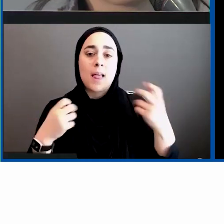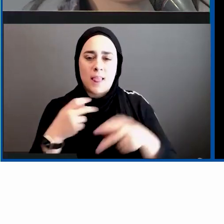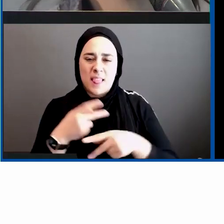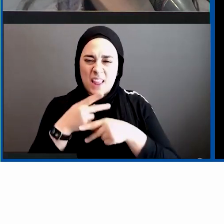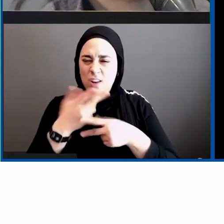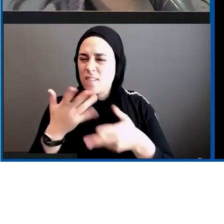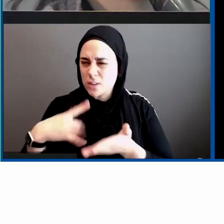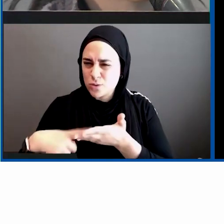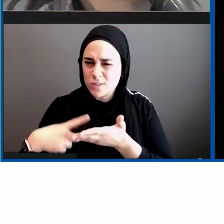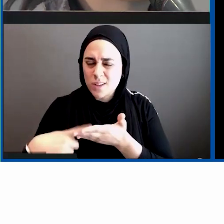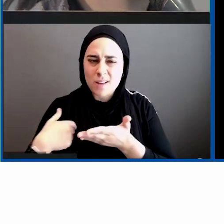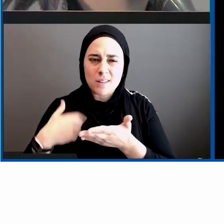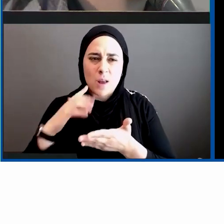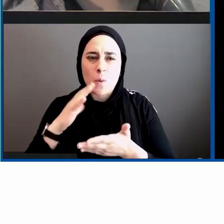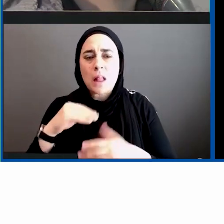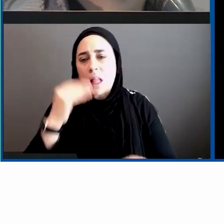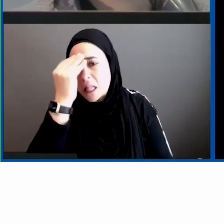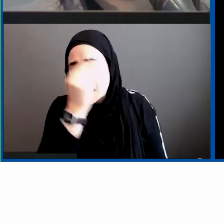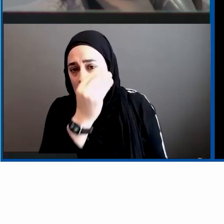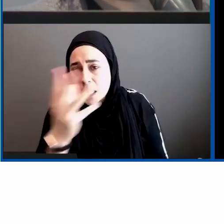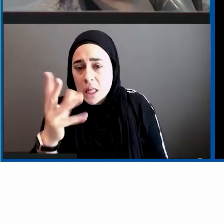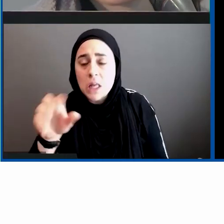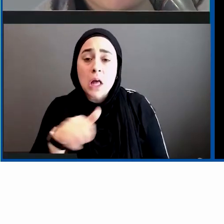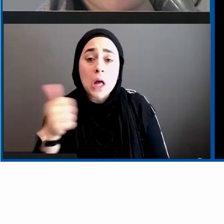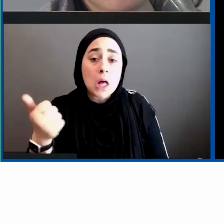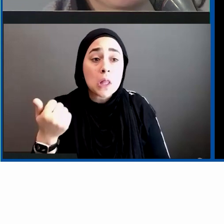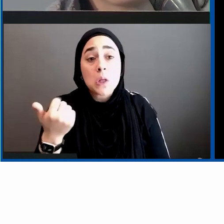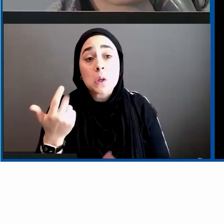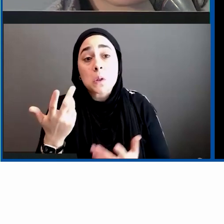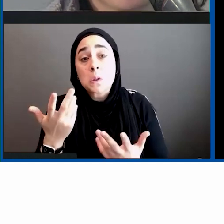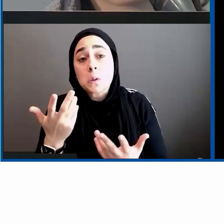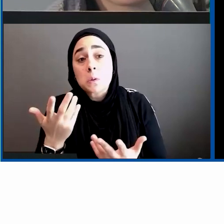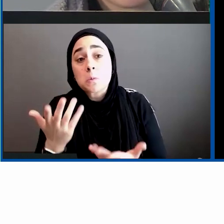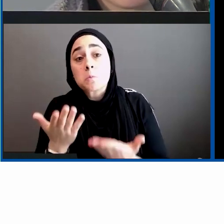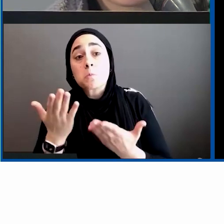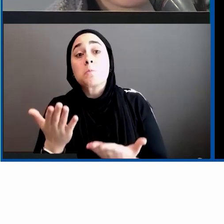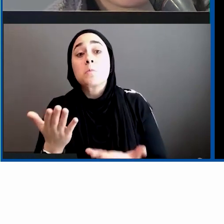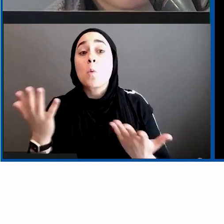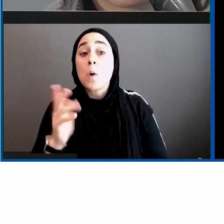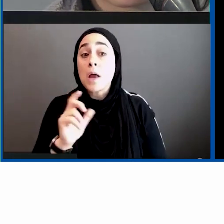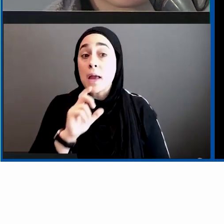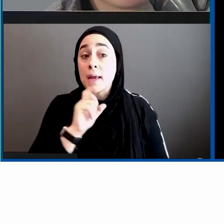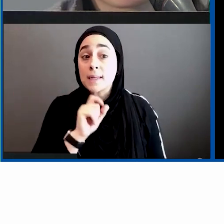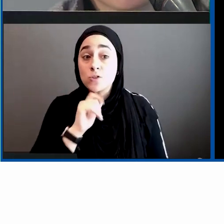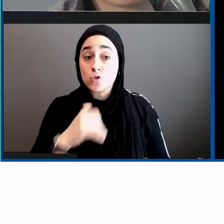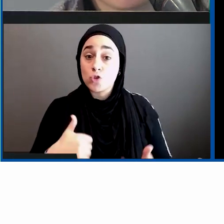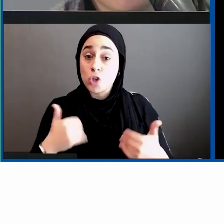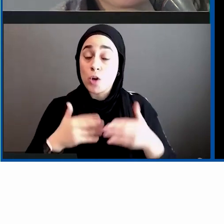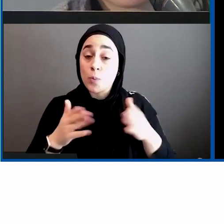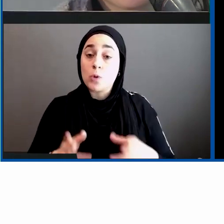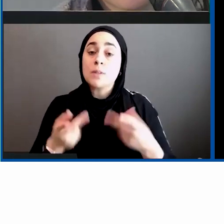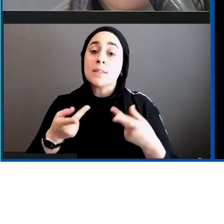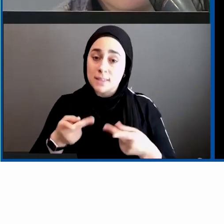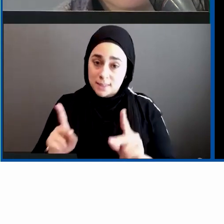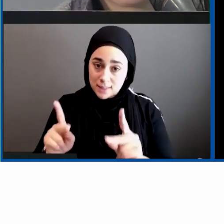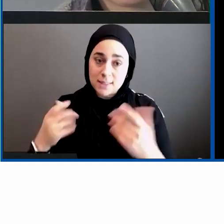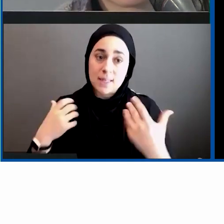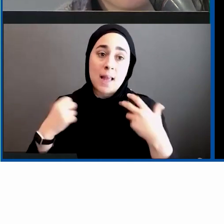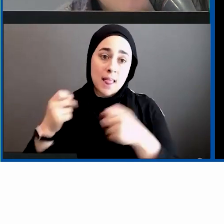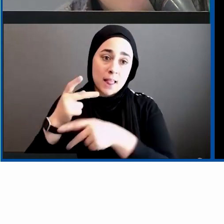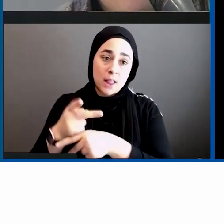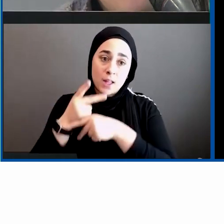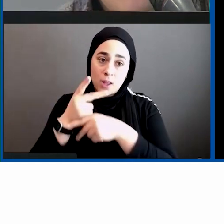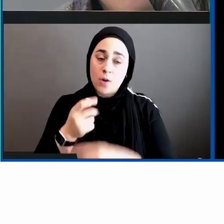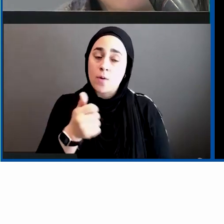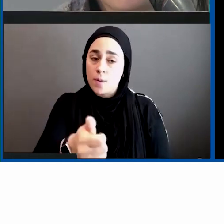covered in quite a bit, so I just like to throw out some other kind of questions. So at what age can a young person consent to healthcare on